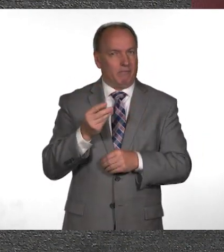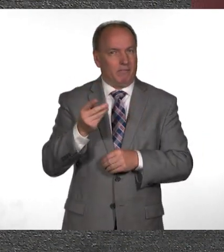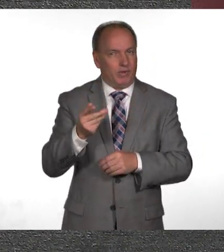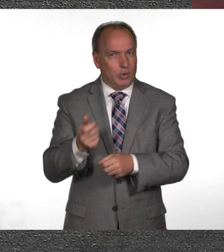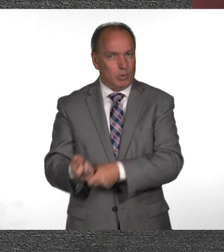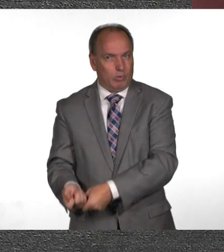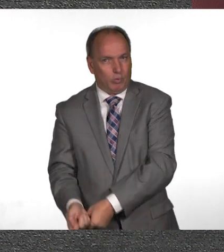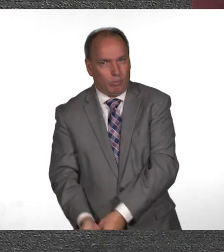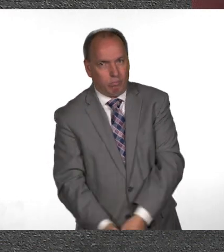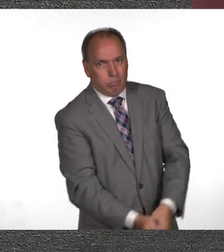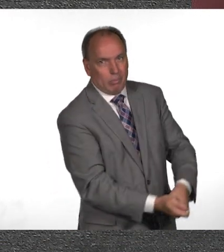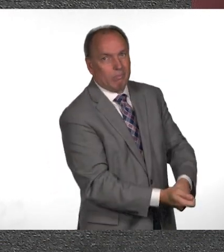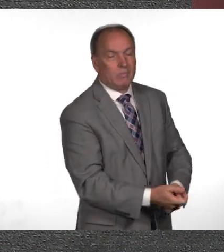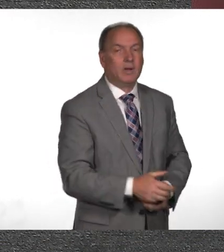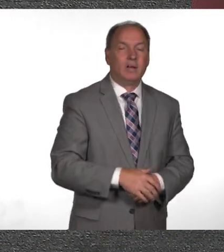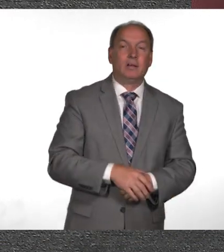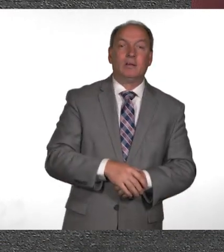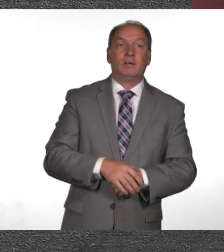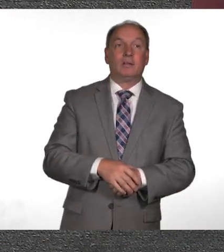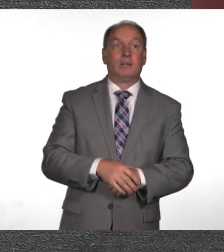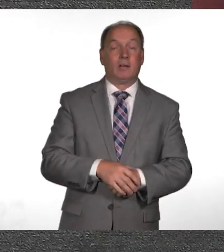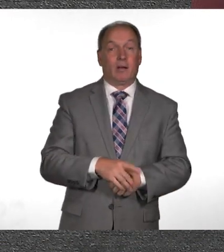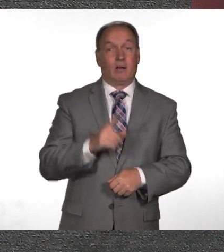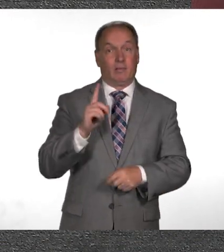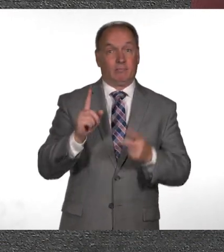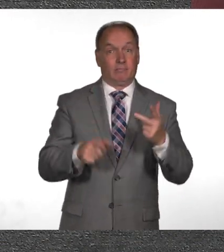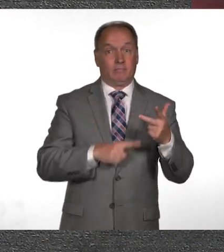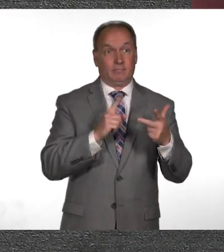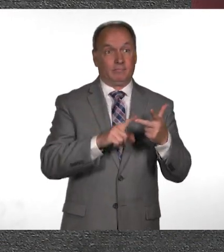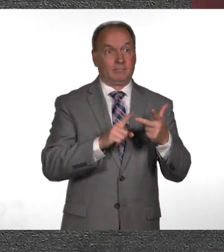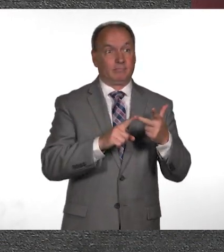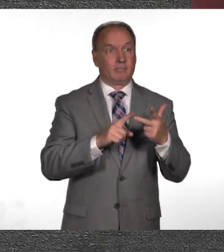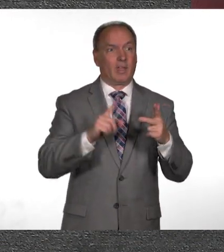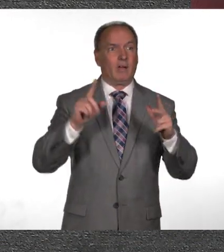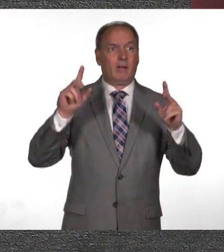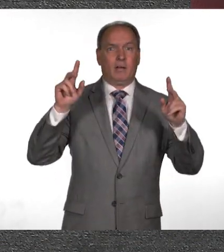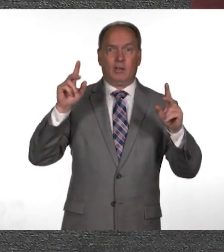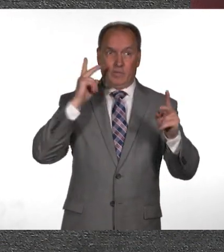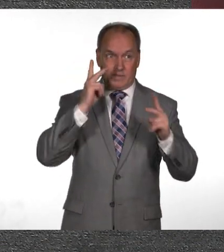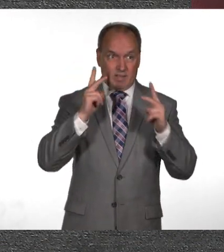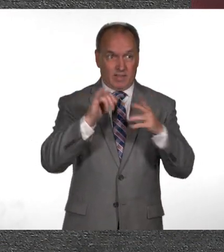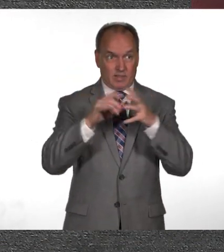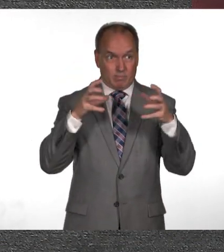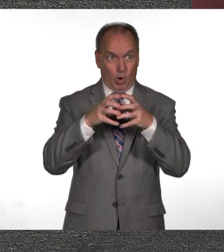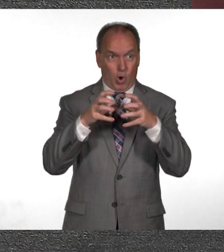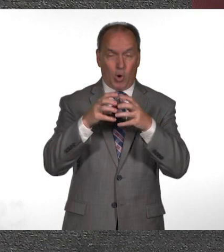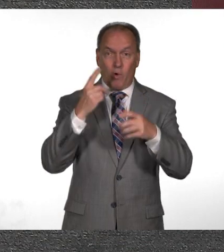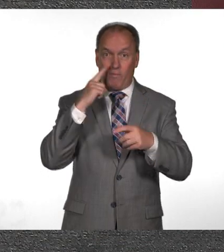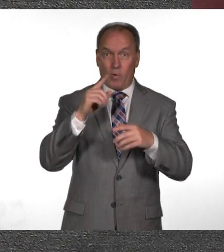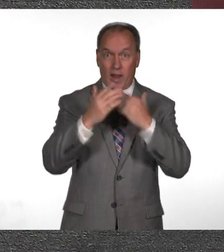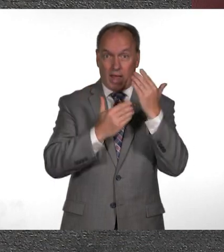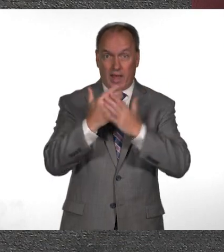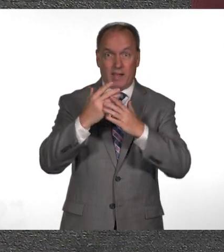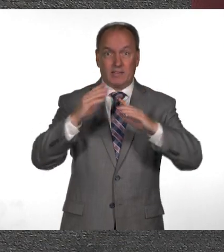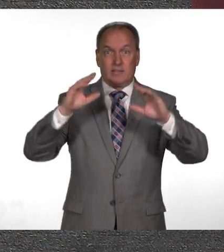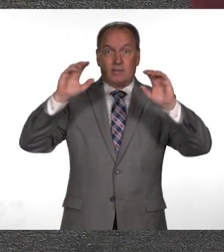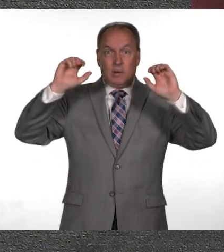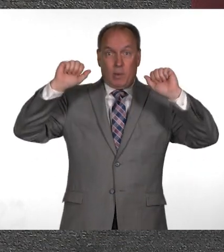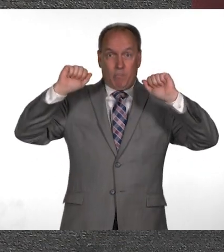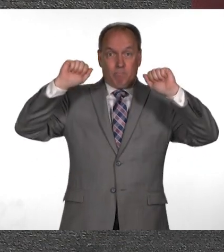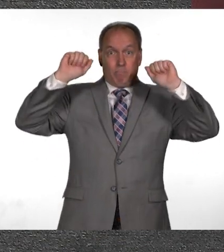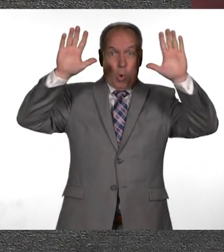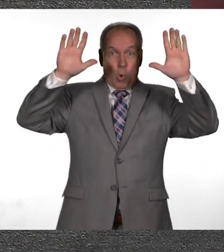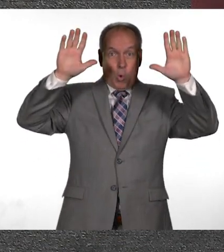this one. This one is one that you hit with your hands over a net. Have you ever seen one of these kind of balls before? Yeah, this